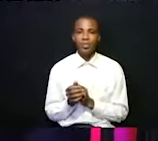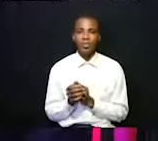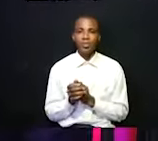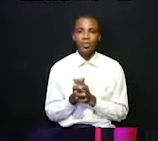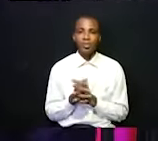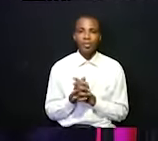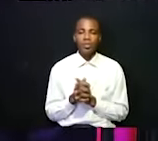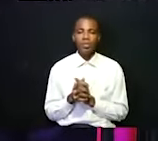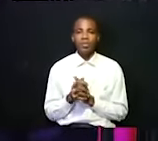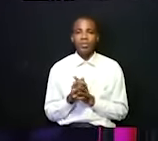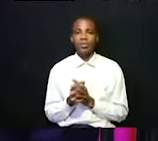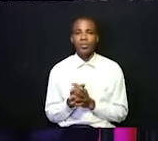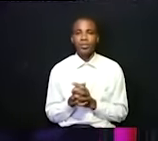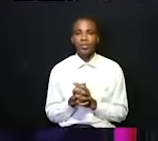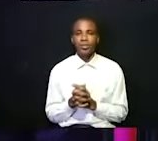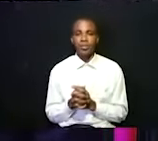And